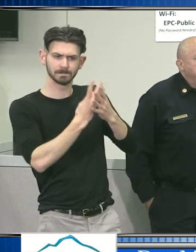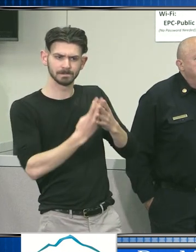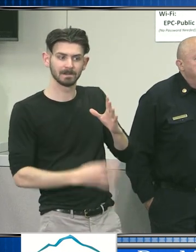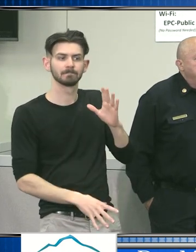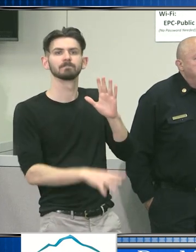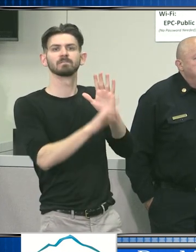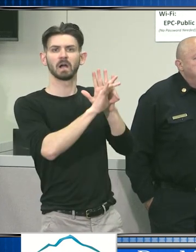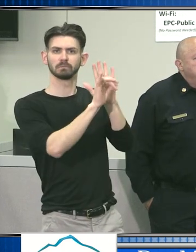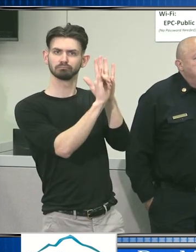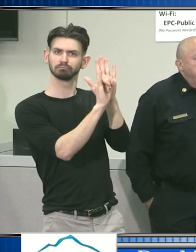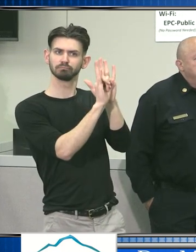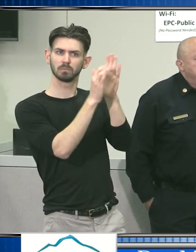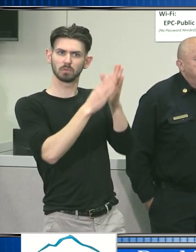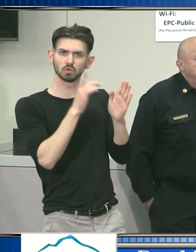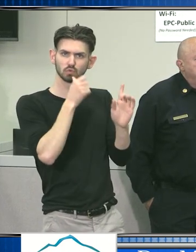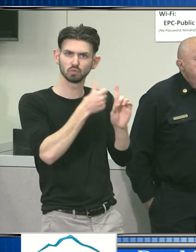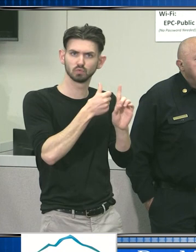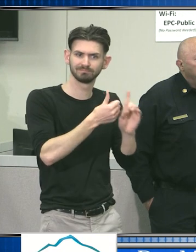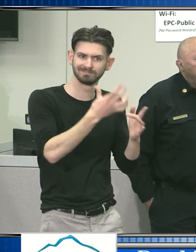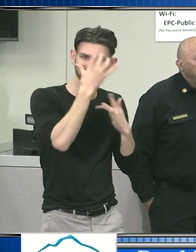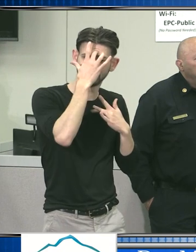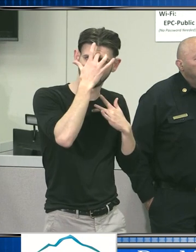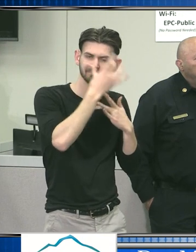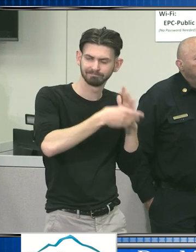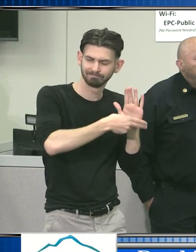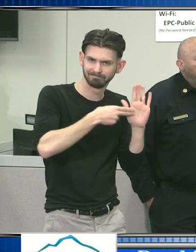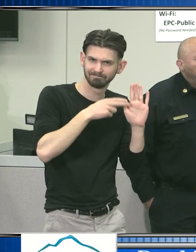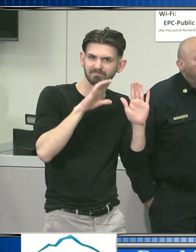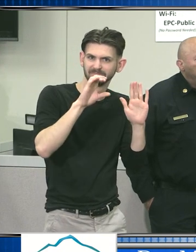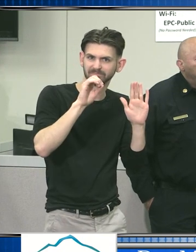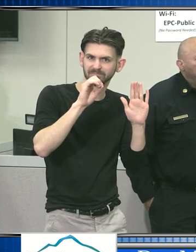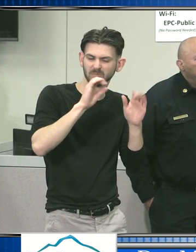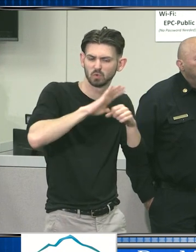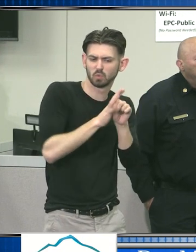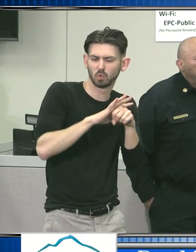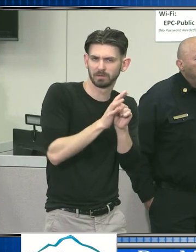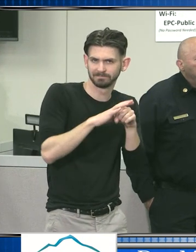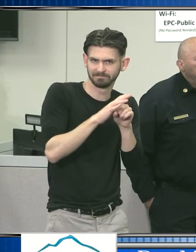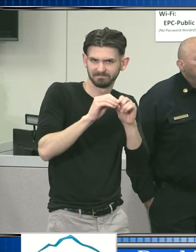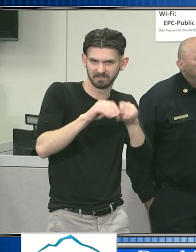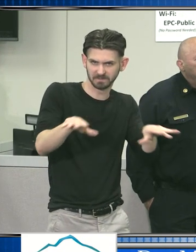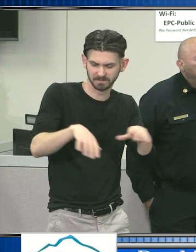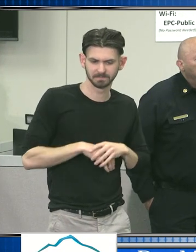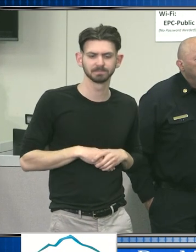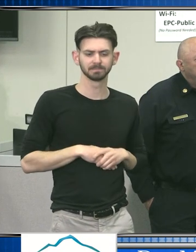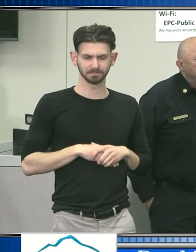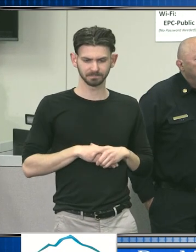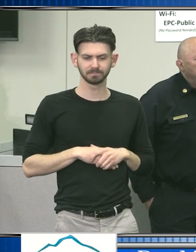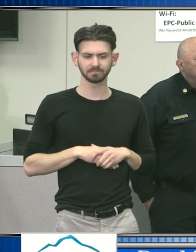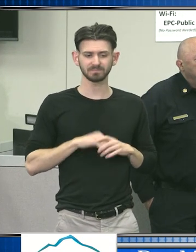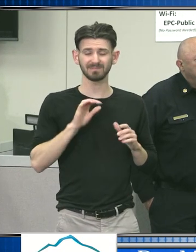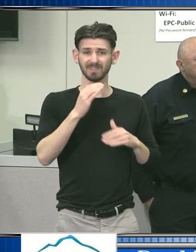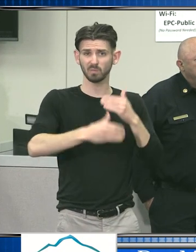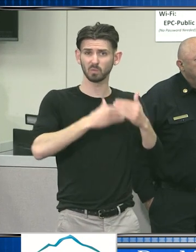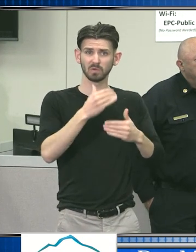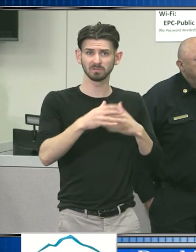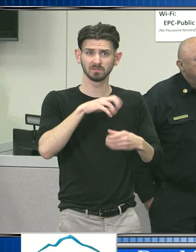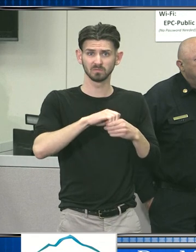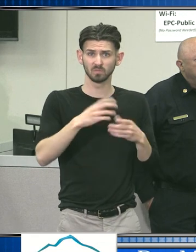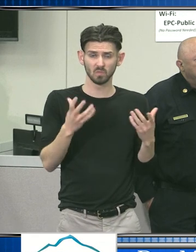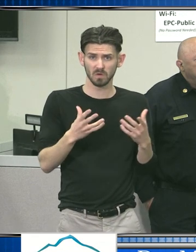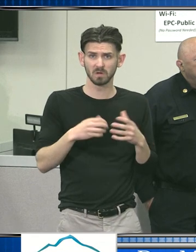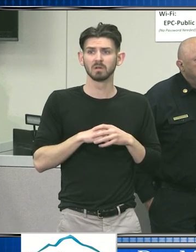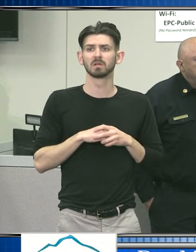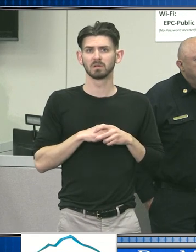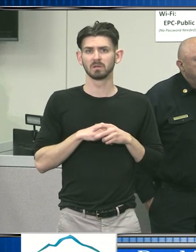to guide treatment for those patients in a very detailed way for our first responders. The process also involves real-time communication